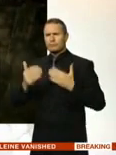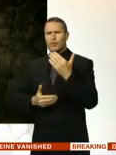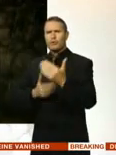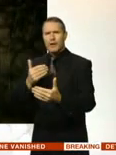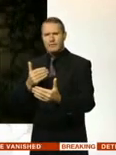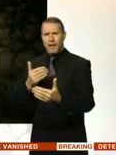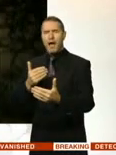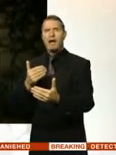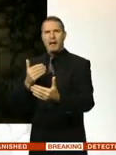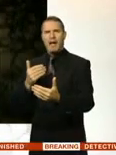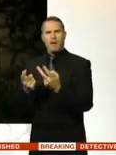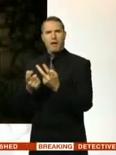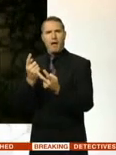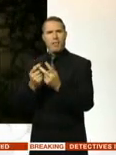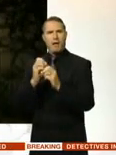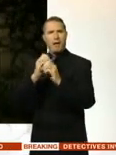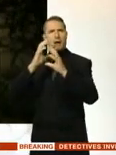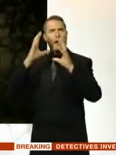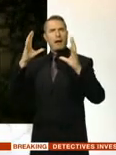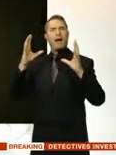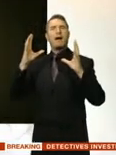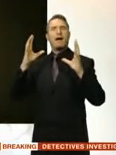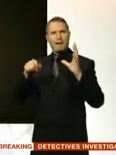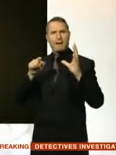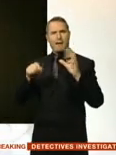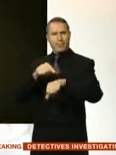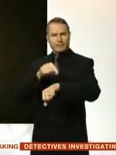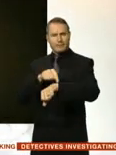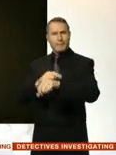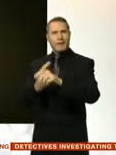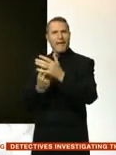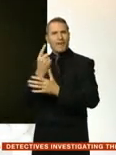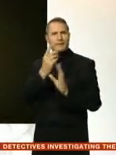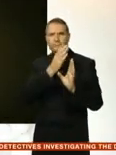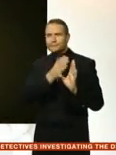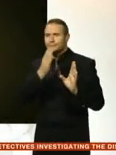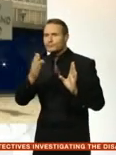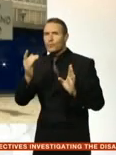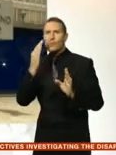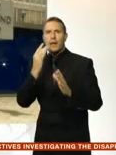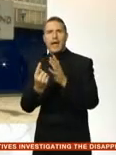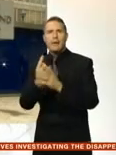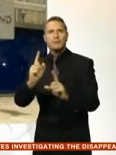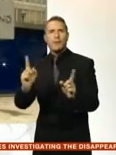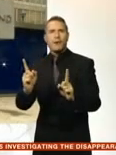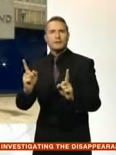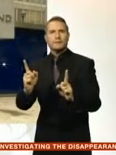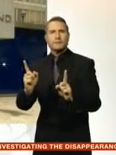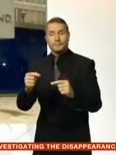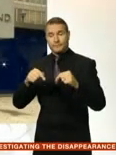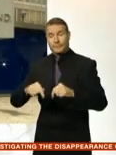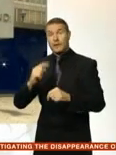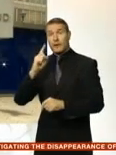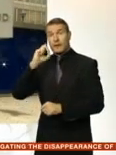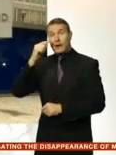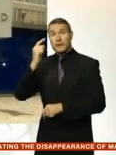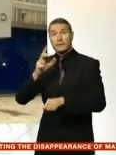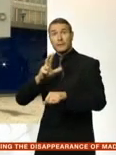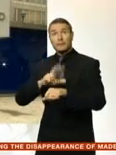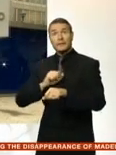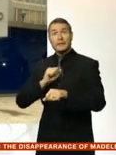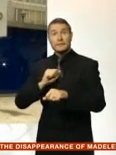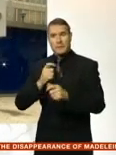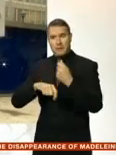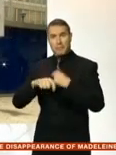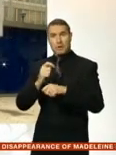and now have a far better understanding of the timeline of events that night. Scotland Yard's investigation hasn't just